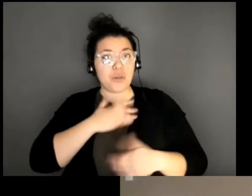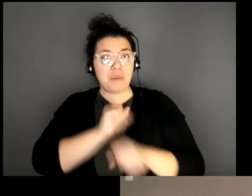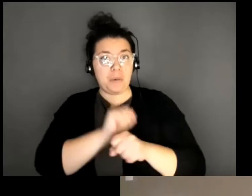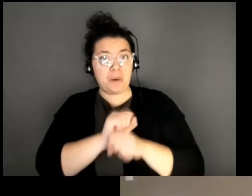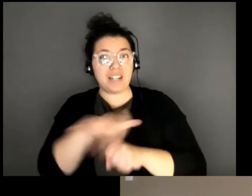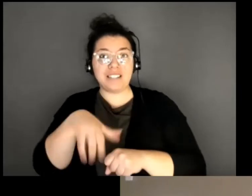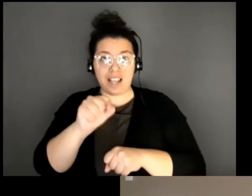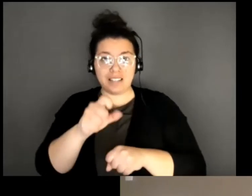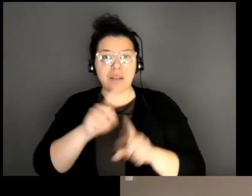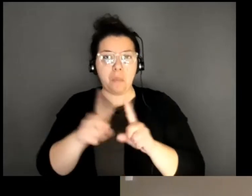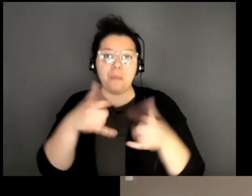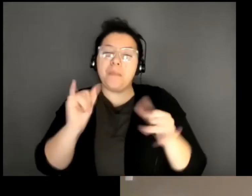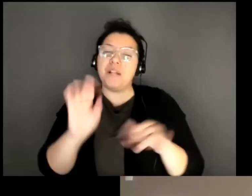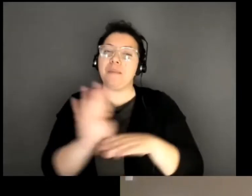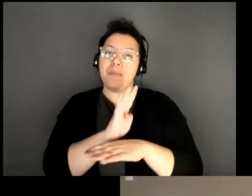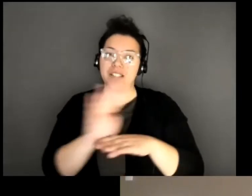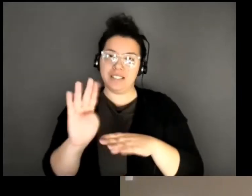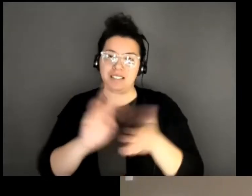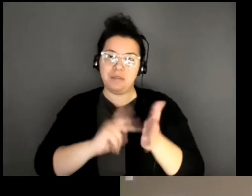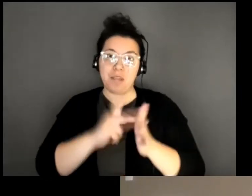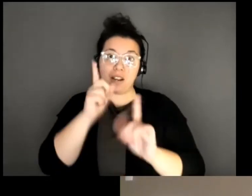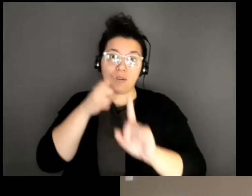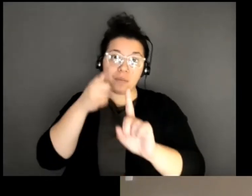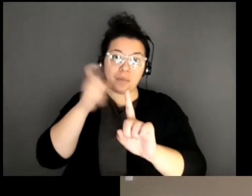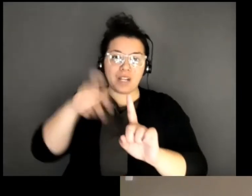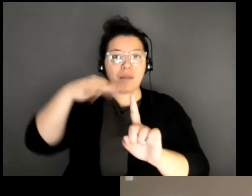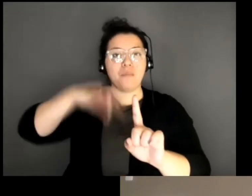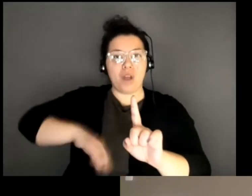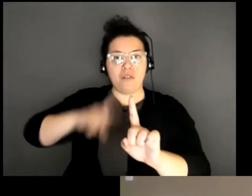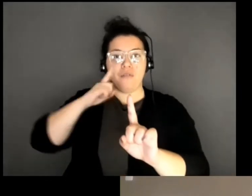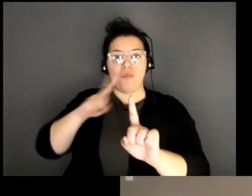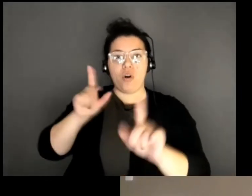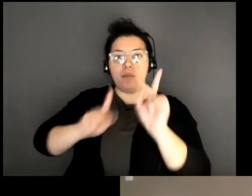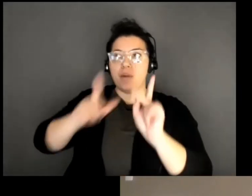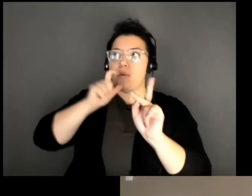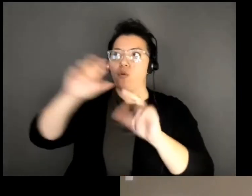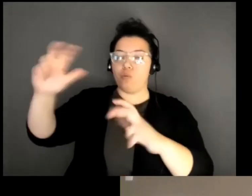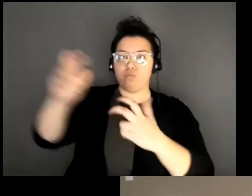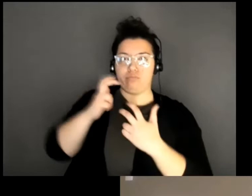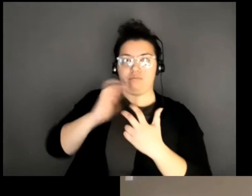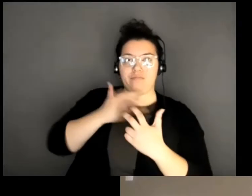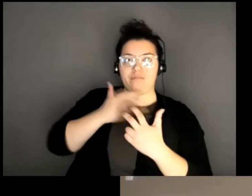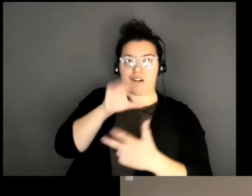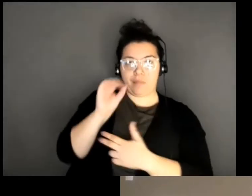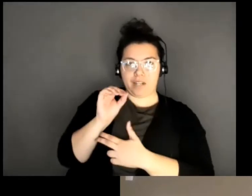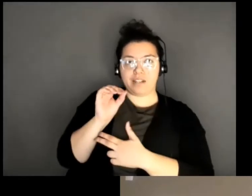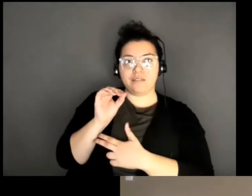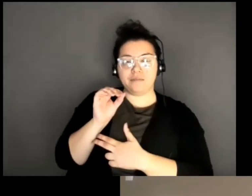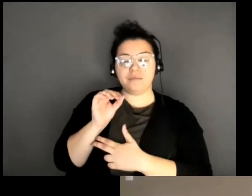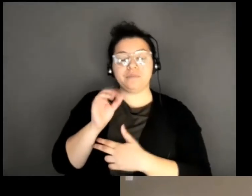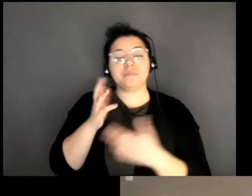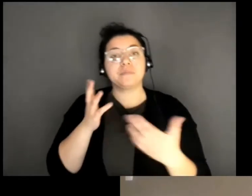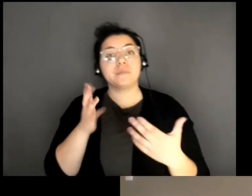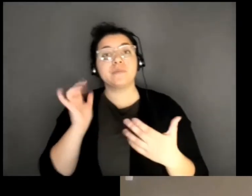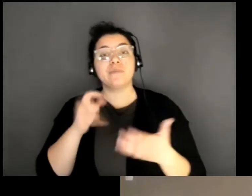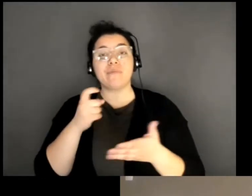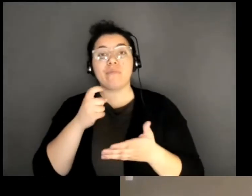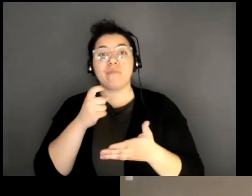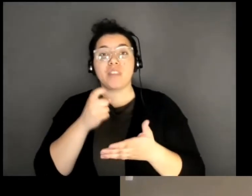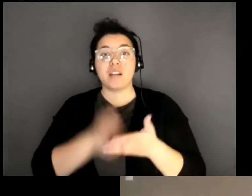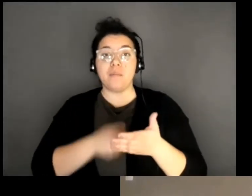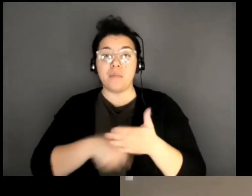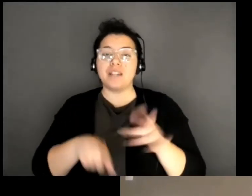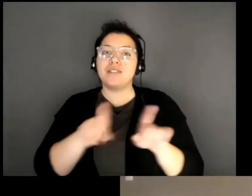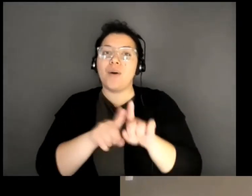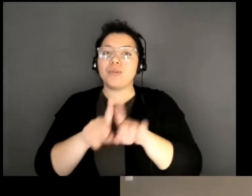a business, right? We are here to make a profit for our stakeholders. And then the rest of the pricing is based off of simple supply and